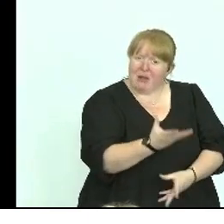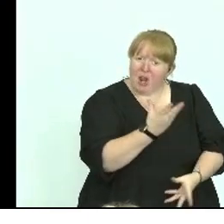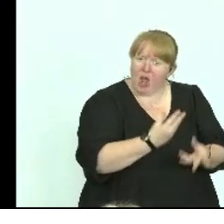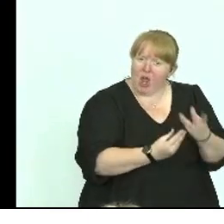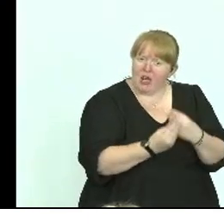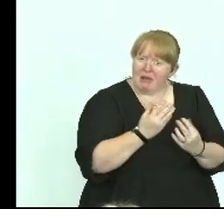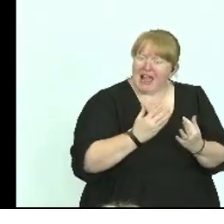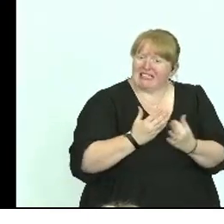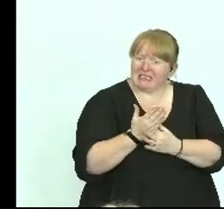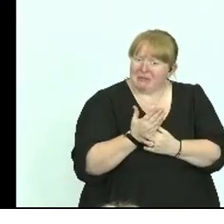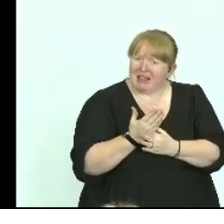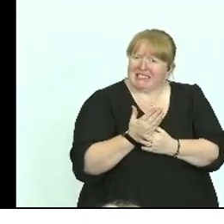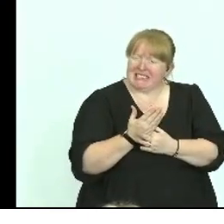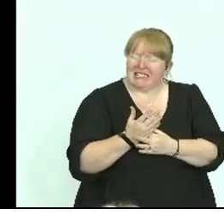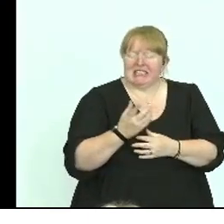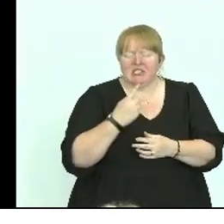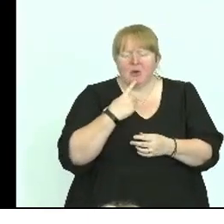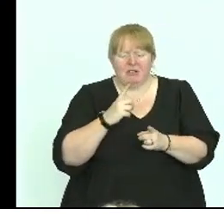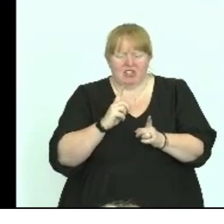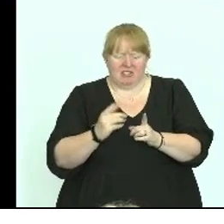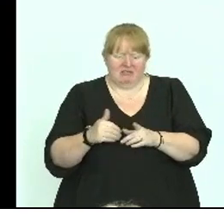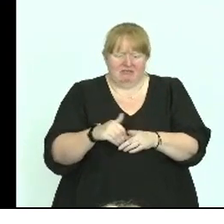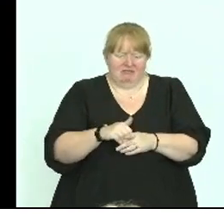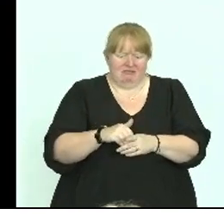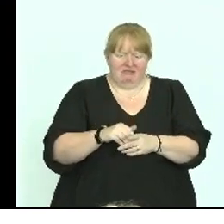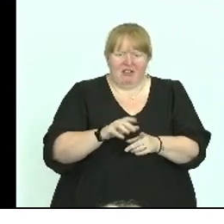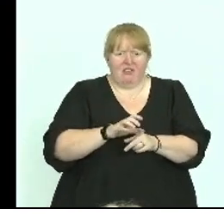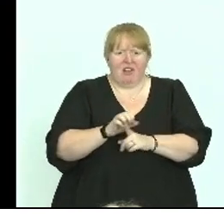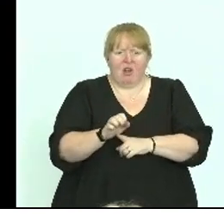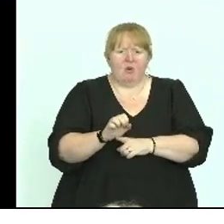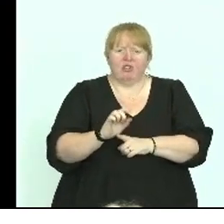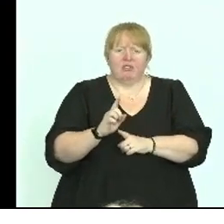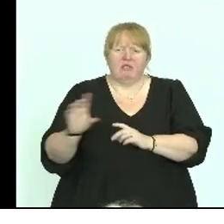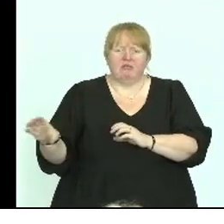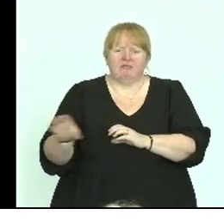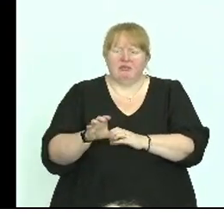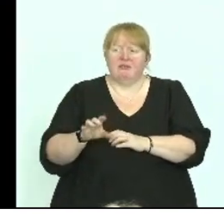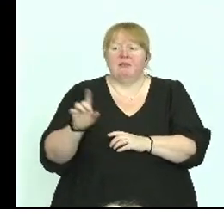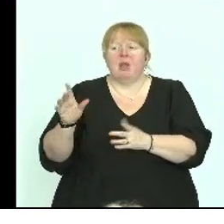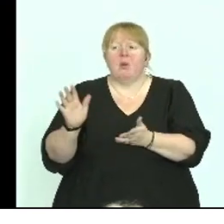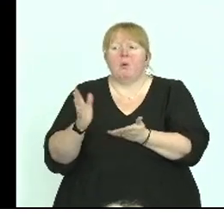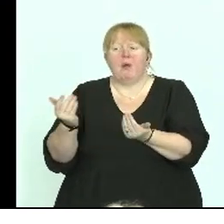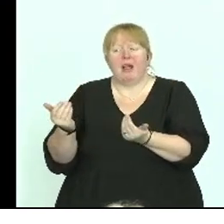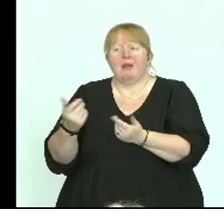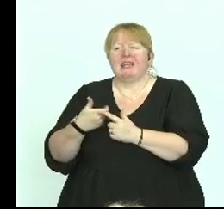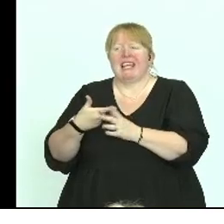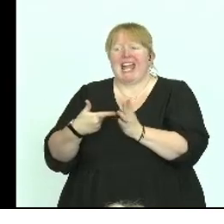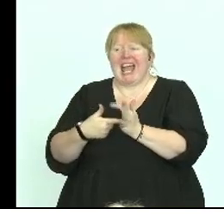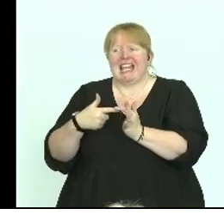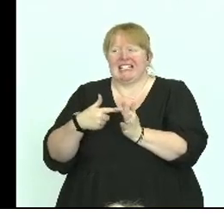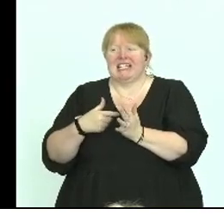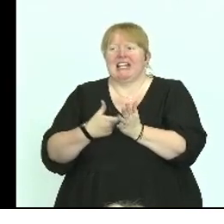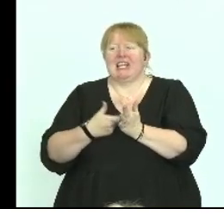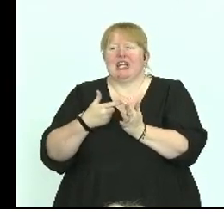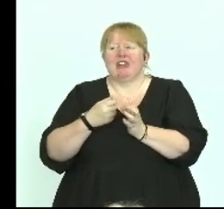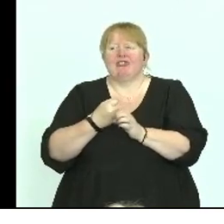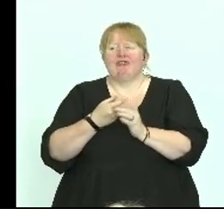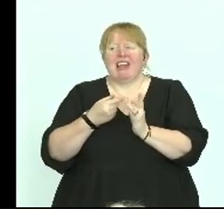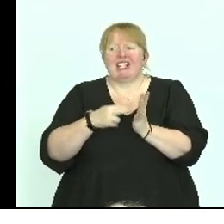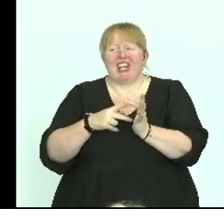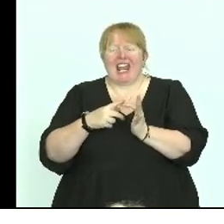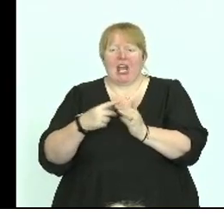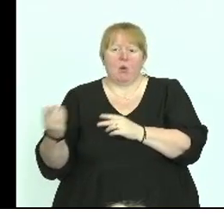part of what they do. So I'm really delighted to welcome Kate and Regine, who've come over from